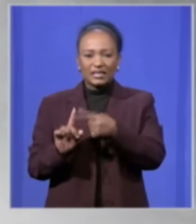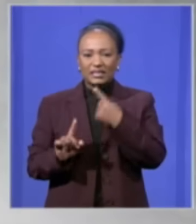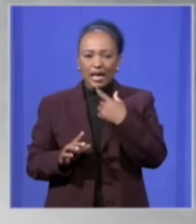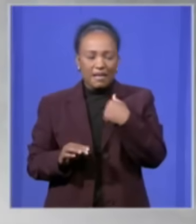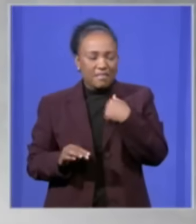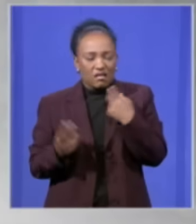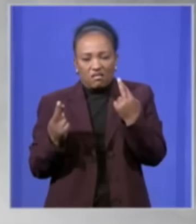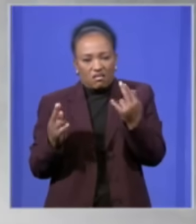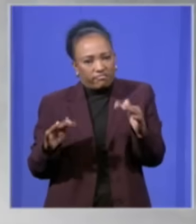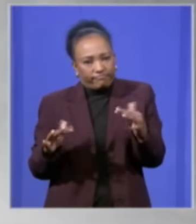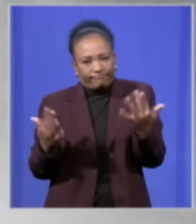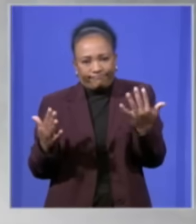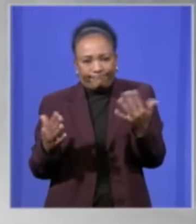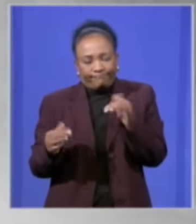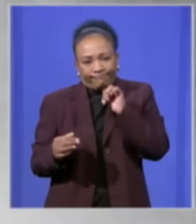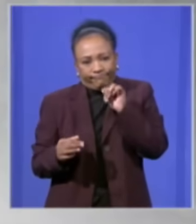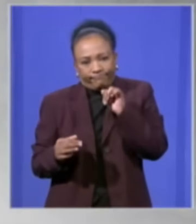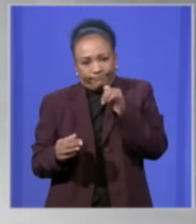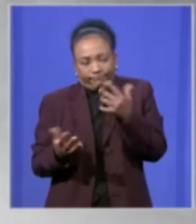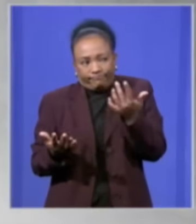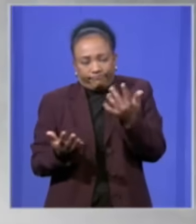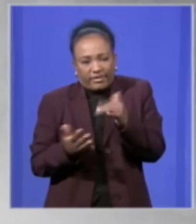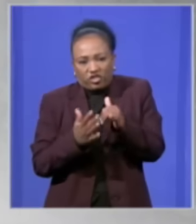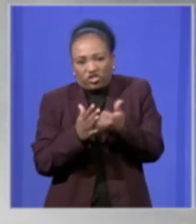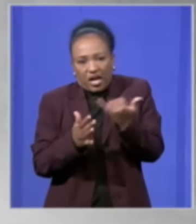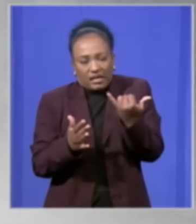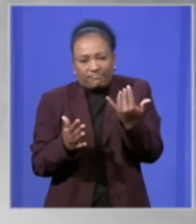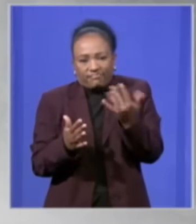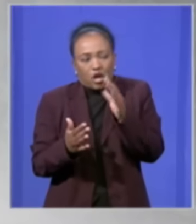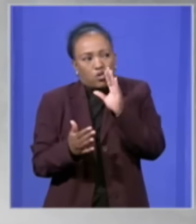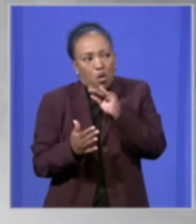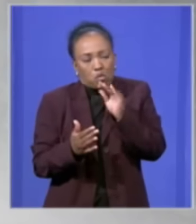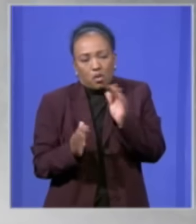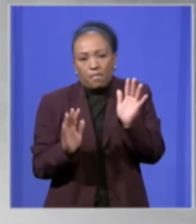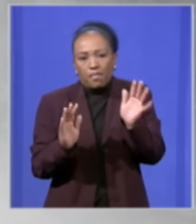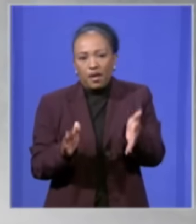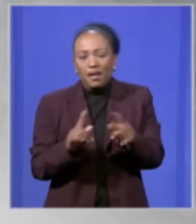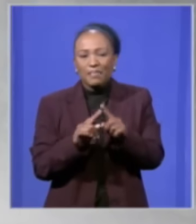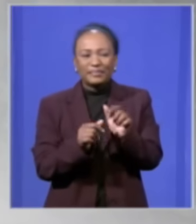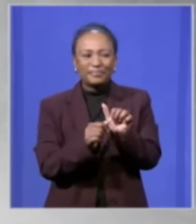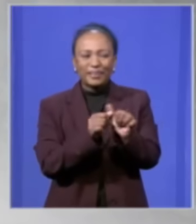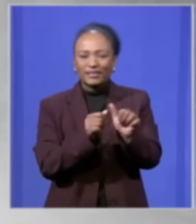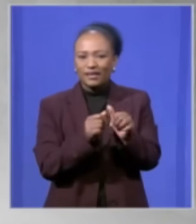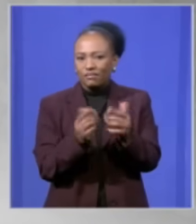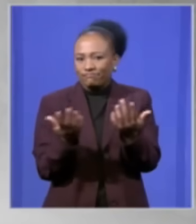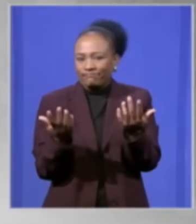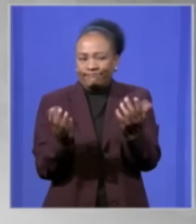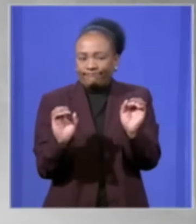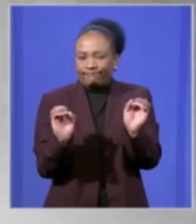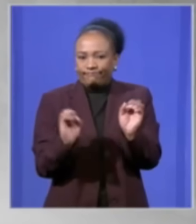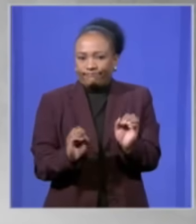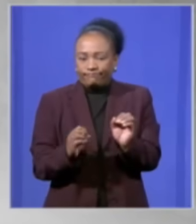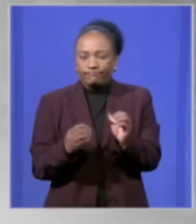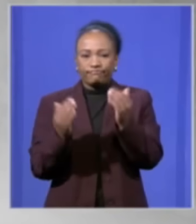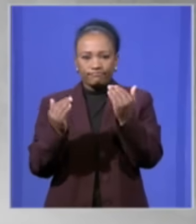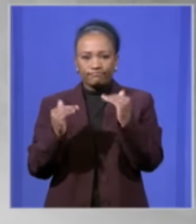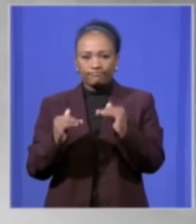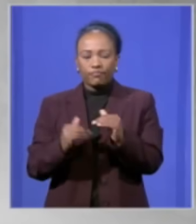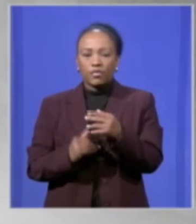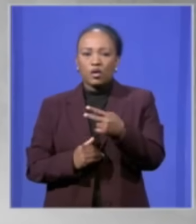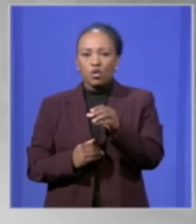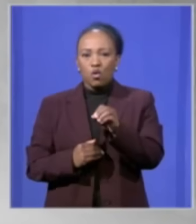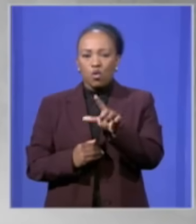selo tše dingwe re šetše re no bona eka e no ba go ntšha phefo ganong ga go selo se kaone seo se tla go tšwelela Mhlabi Holeni yena o